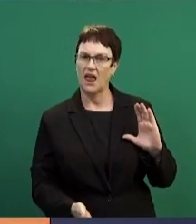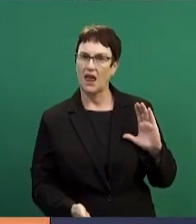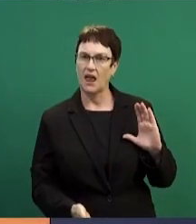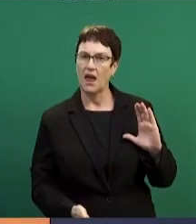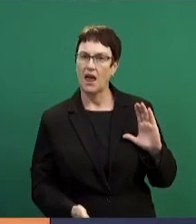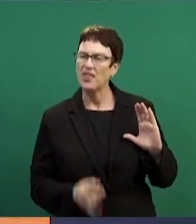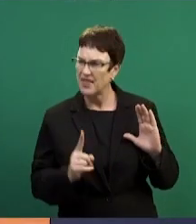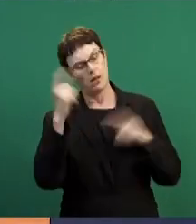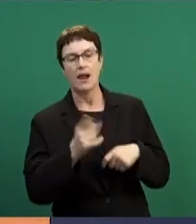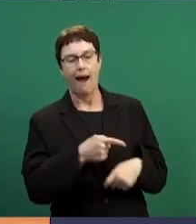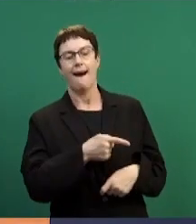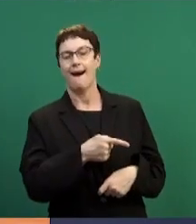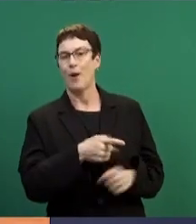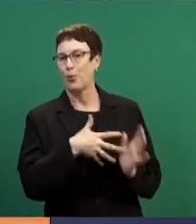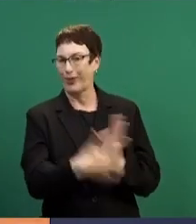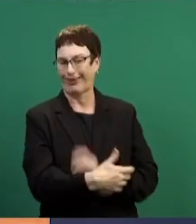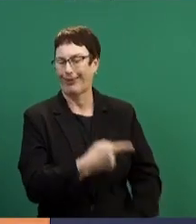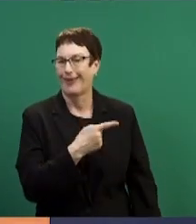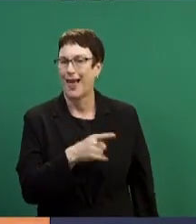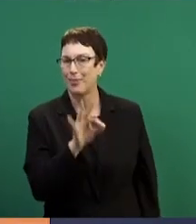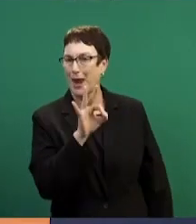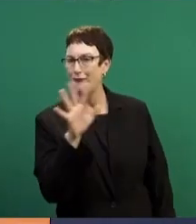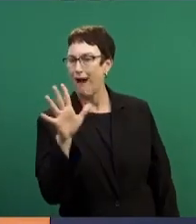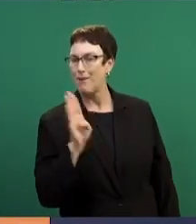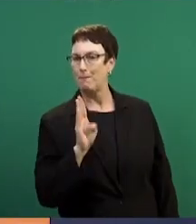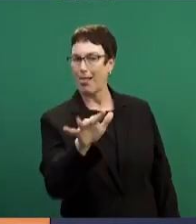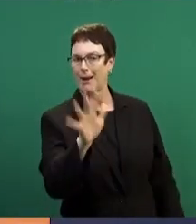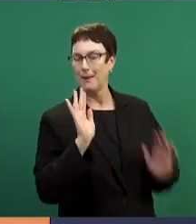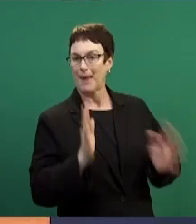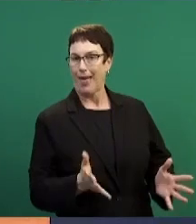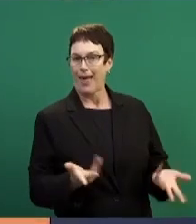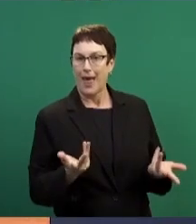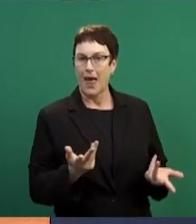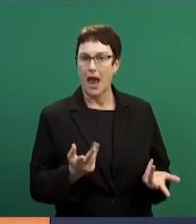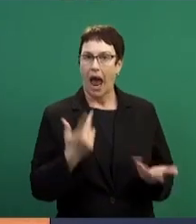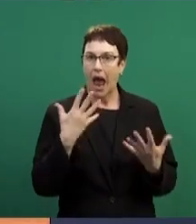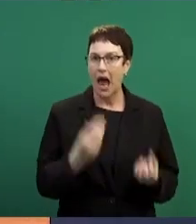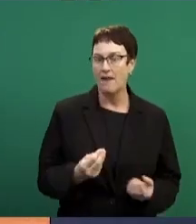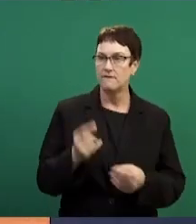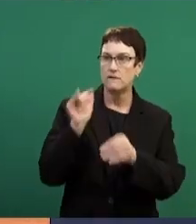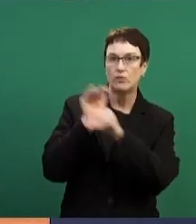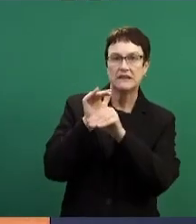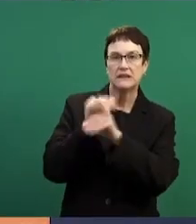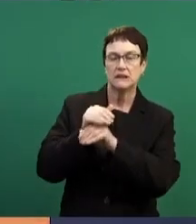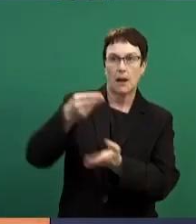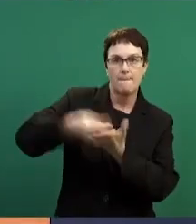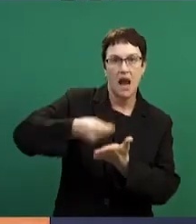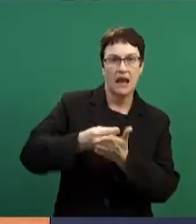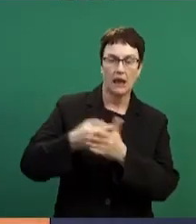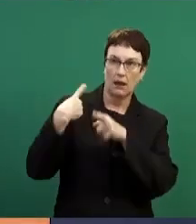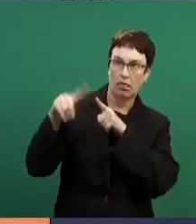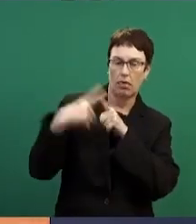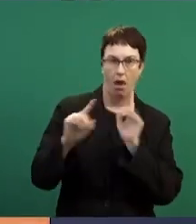they be able to settle their foreign currency denominated debt? Will they be able to